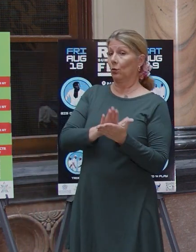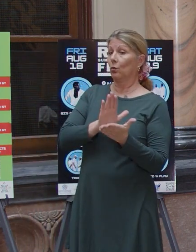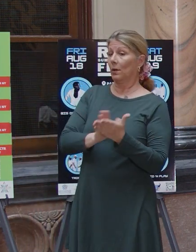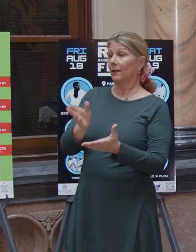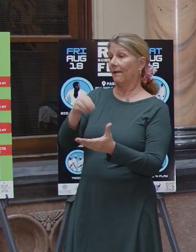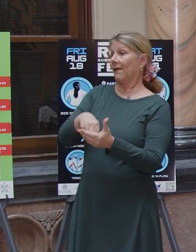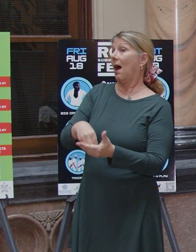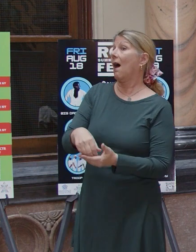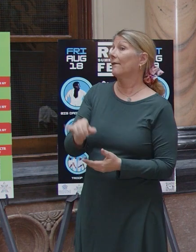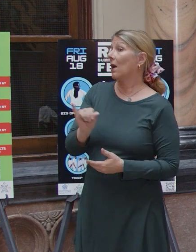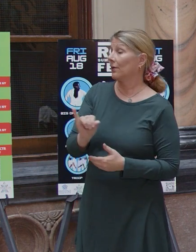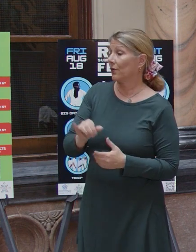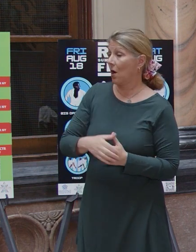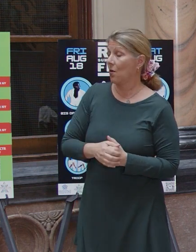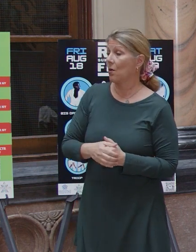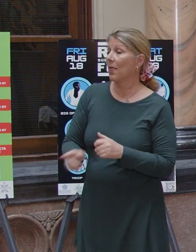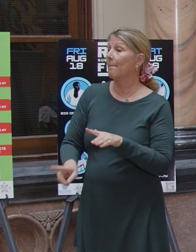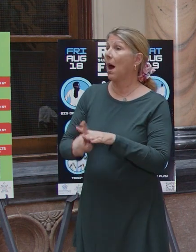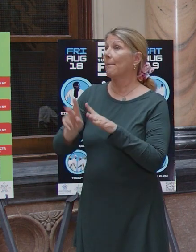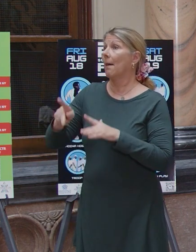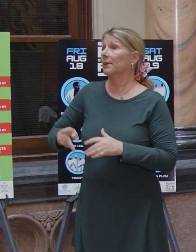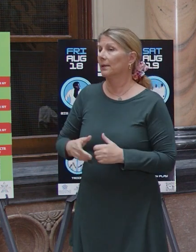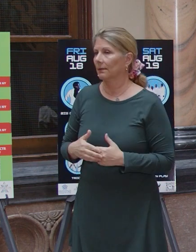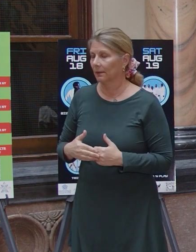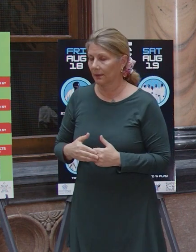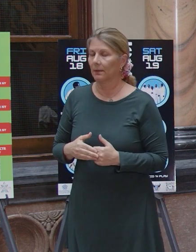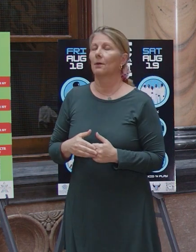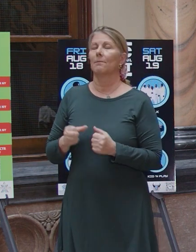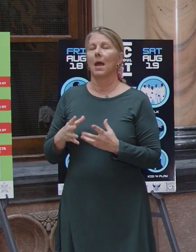So this is that collaboration piece where we have so many people that